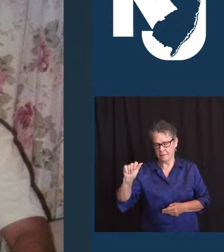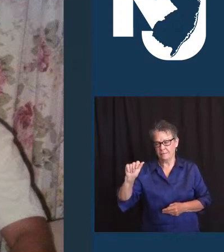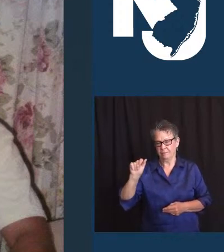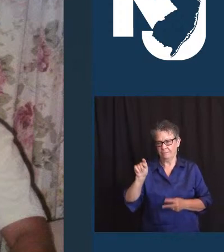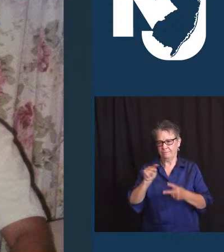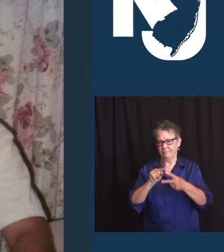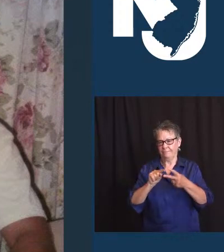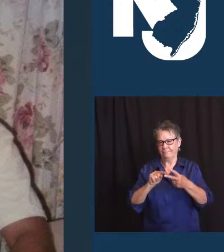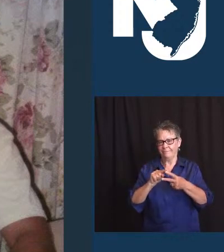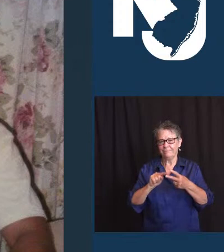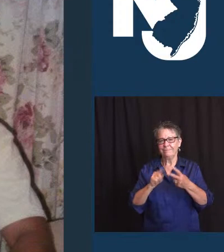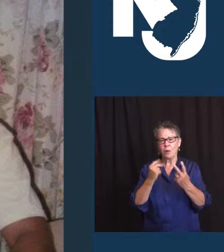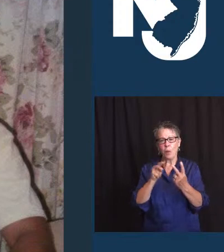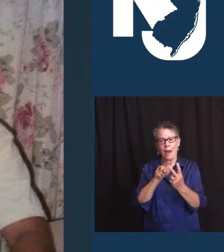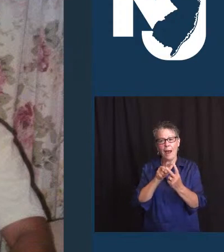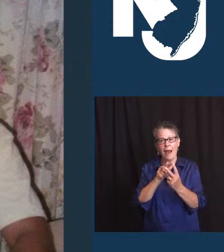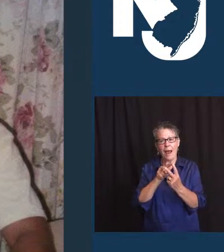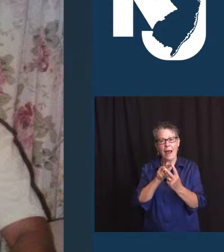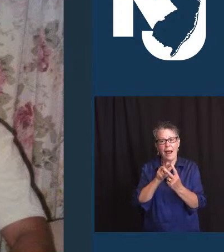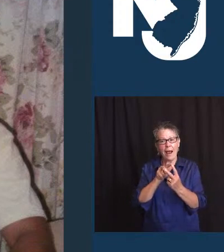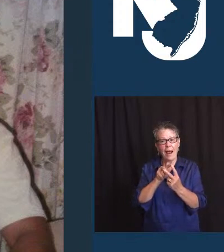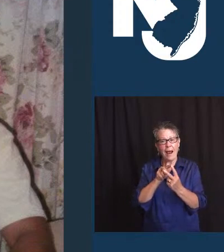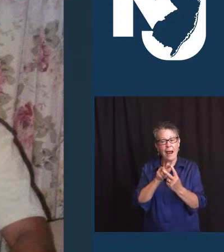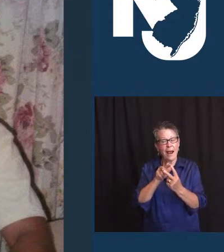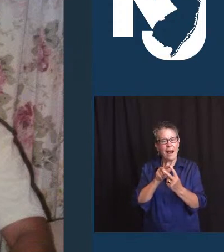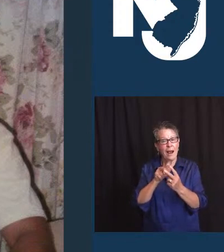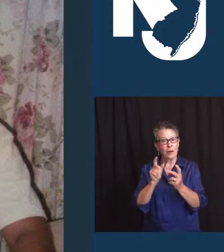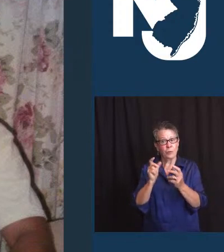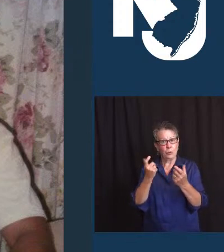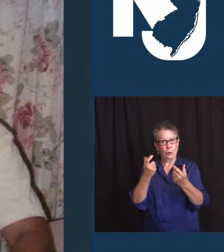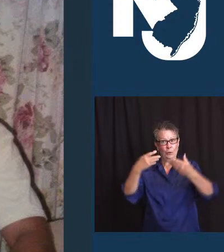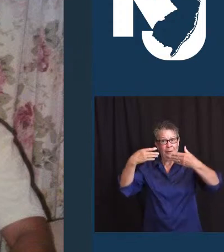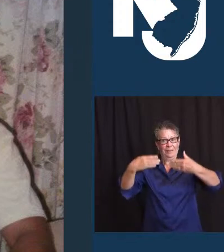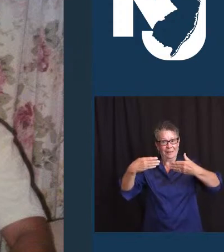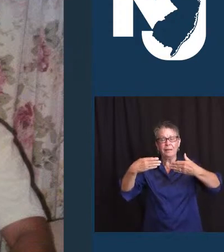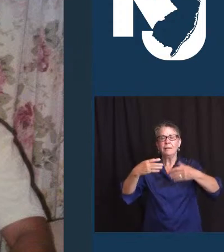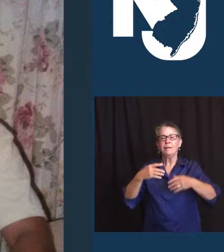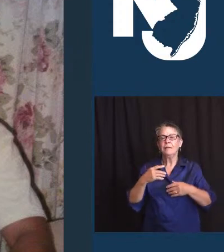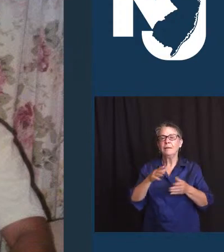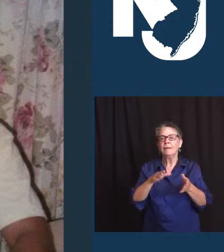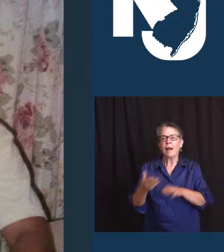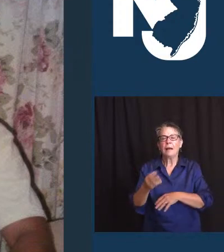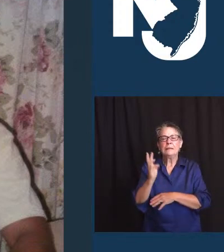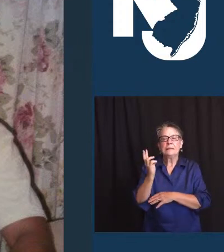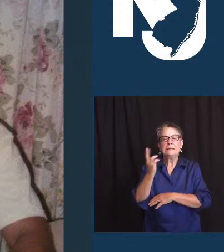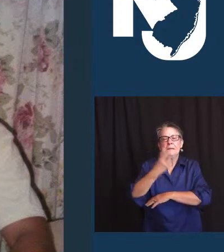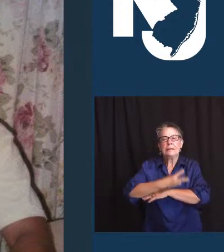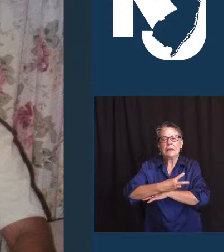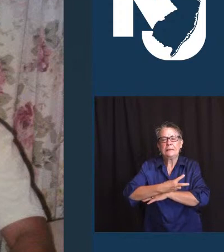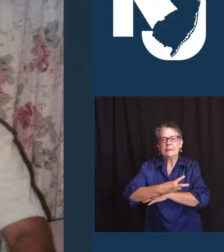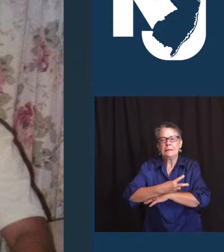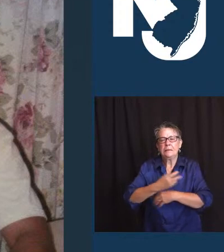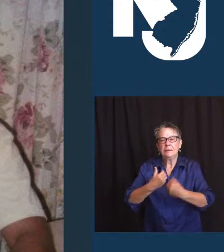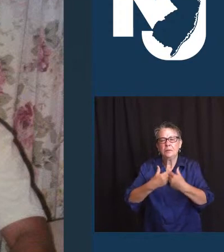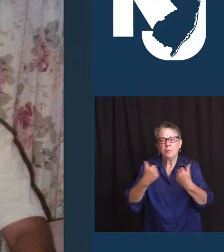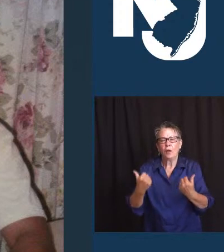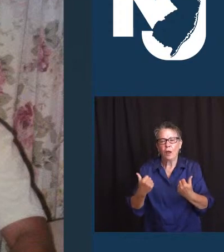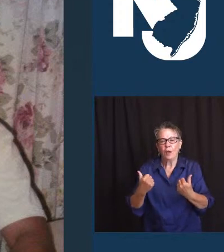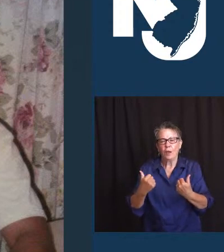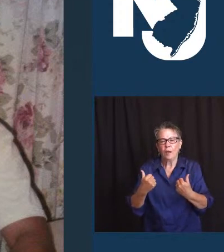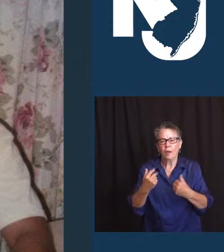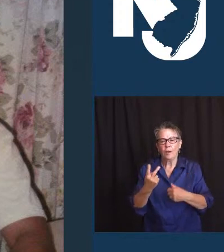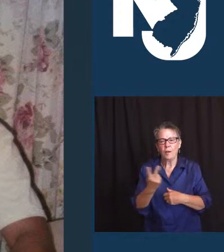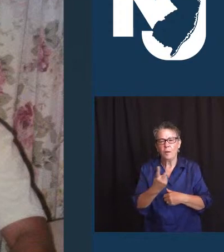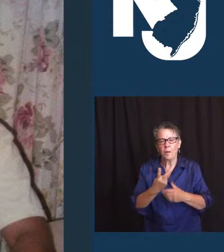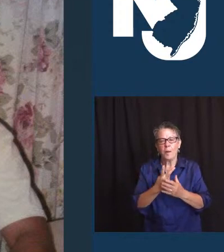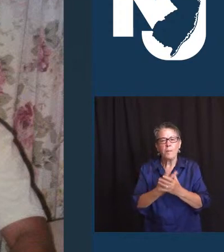blood relatives, but they shared a bond as longtime employees of Linwood Pizza in Fort Lee, and much of that time